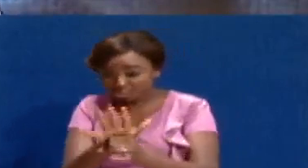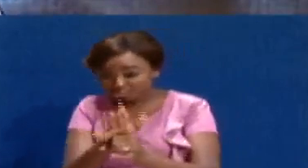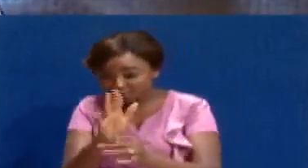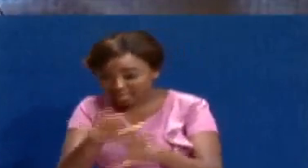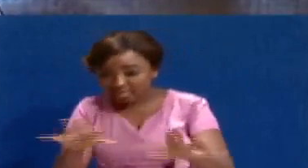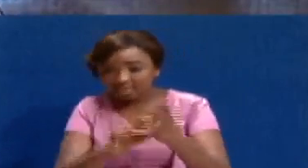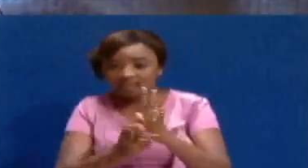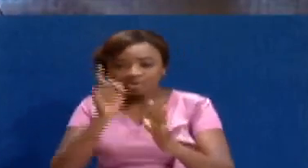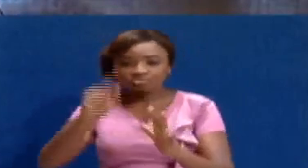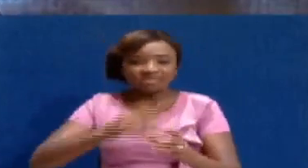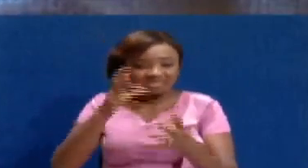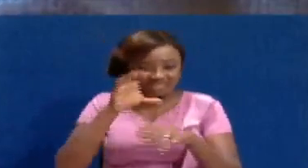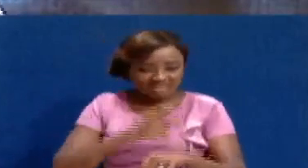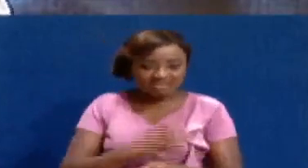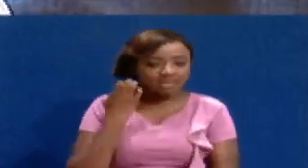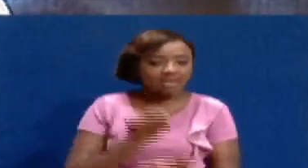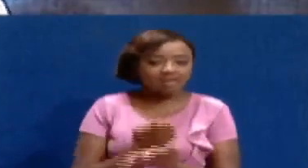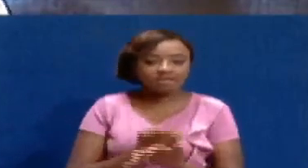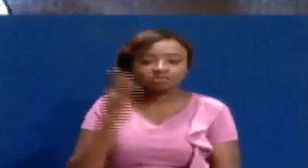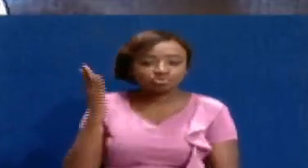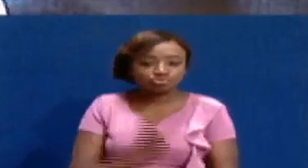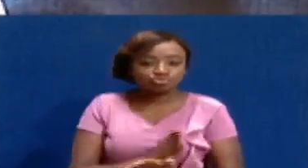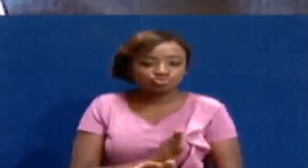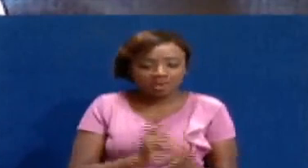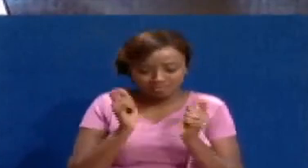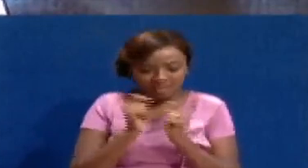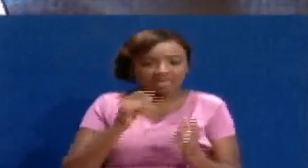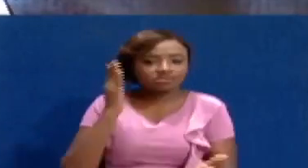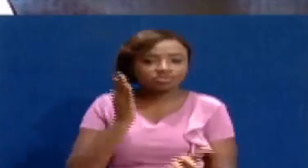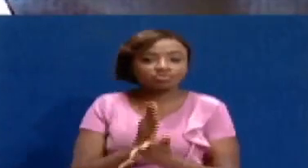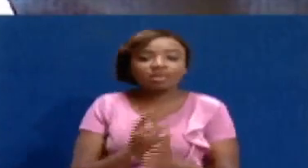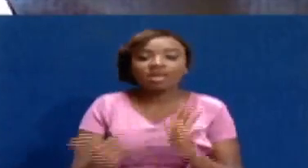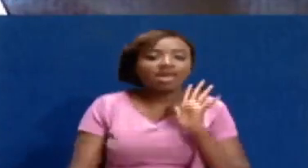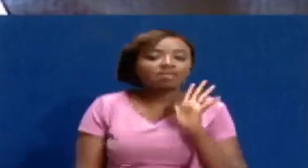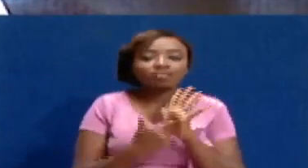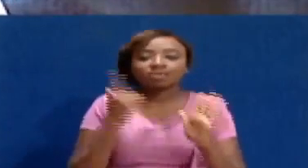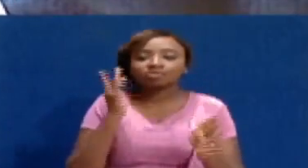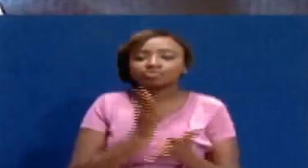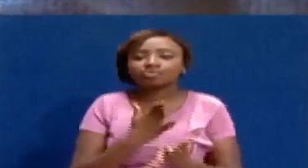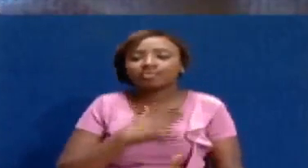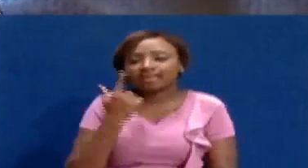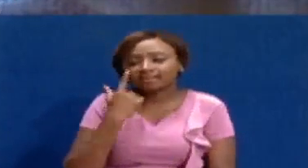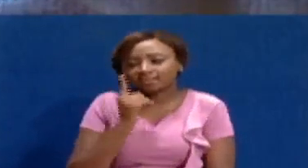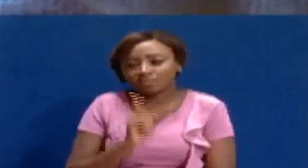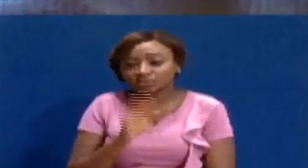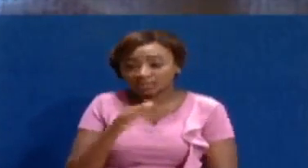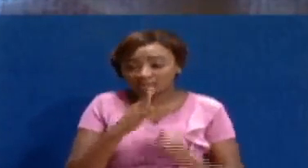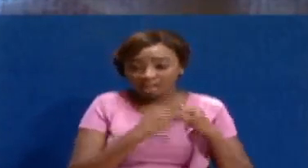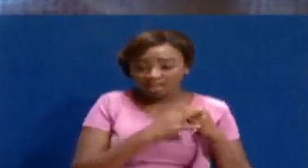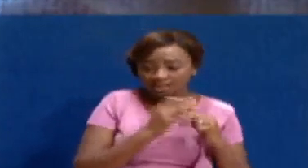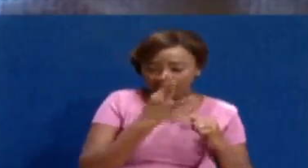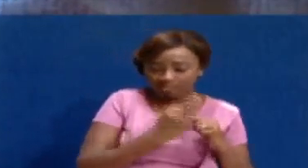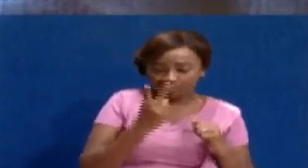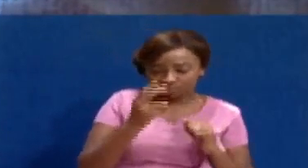facts, the plain, bitter truth. And here is the raw truth in my view. 9th of